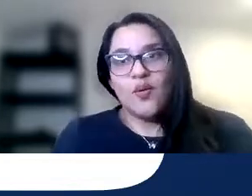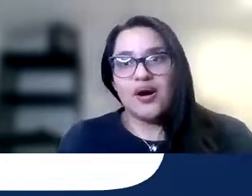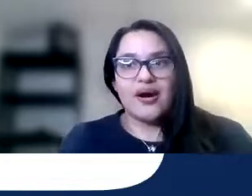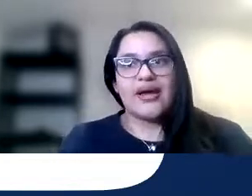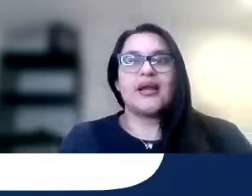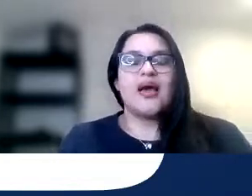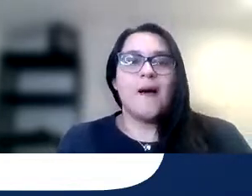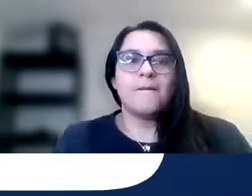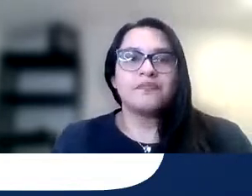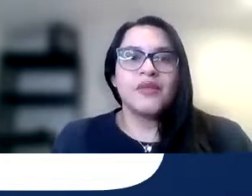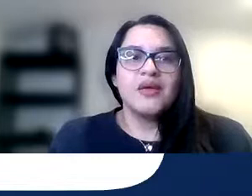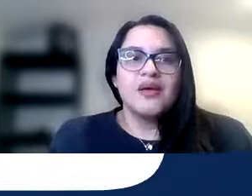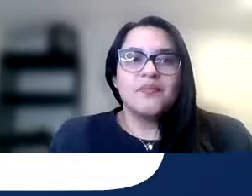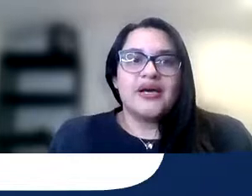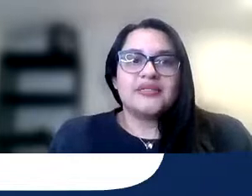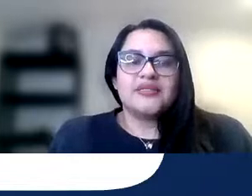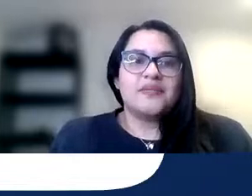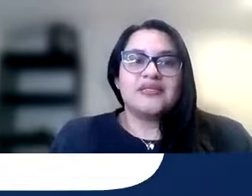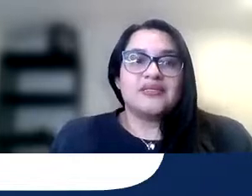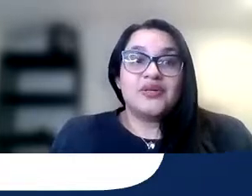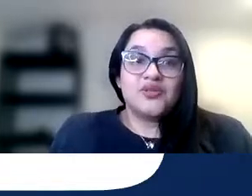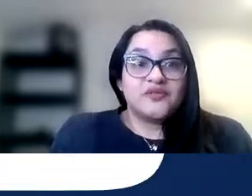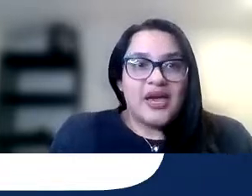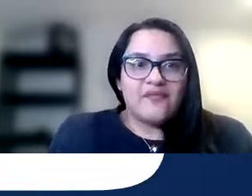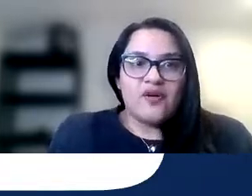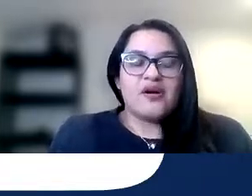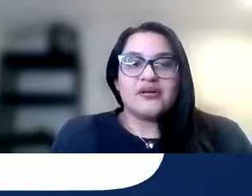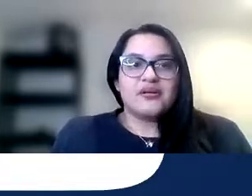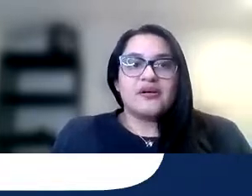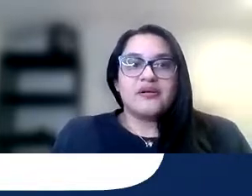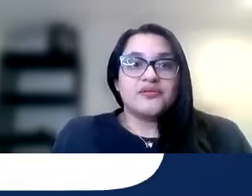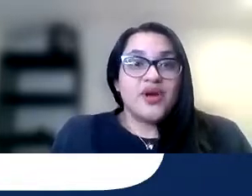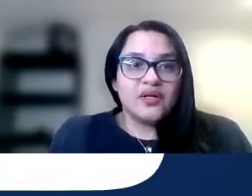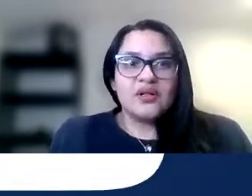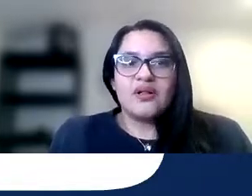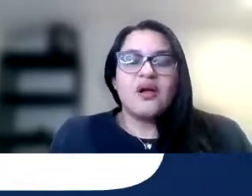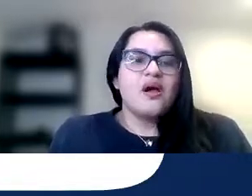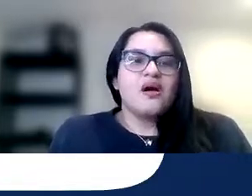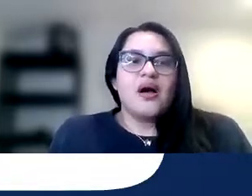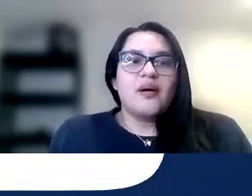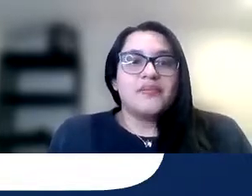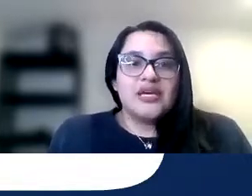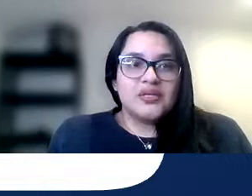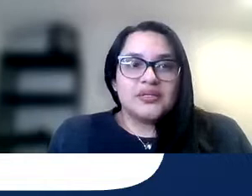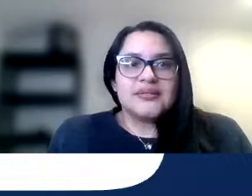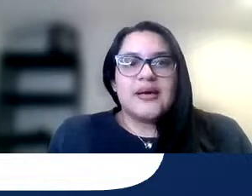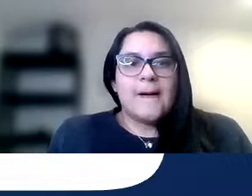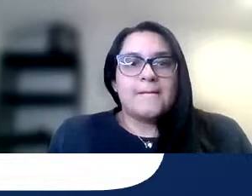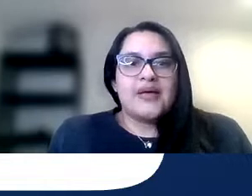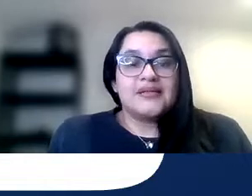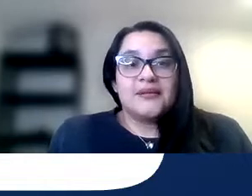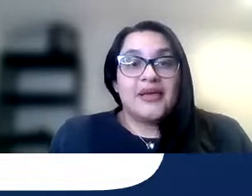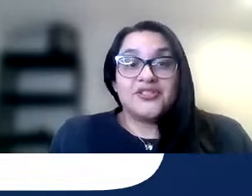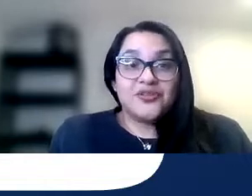organizing work, right? But so that means we do have to pay for our own travel, our meals,